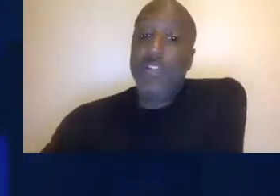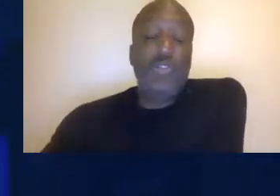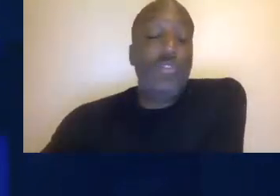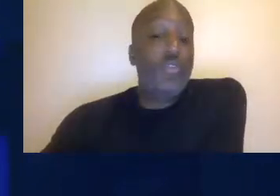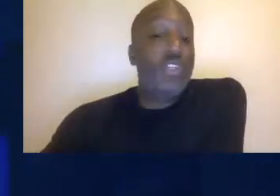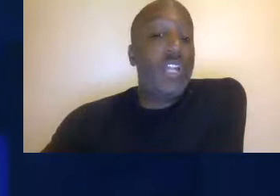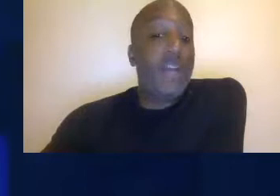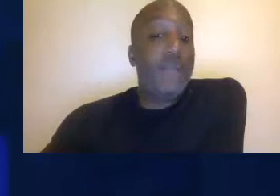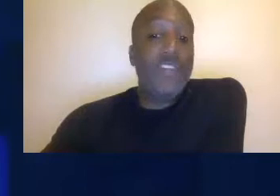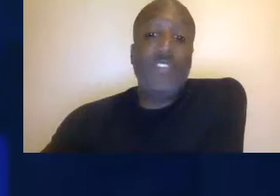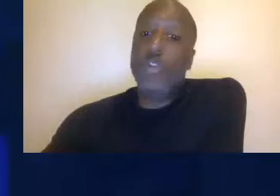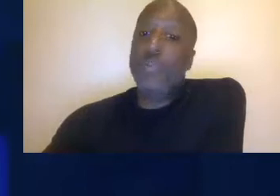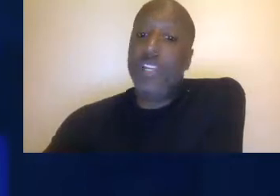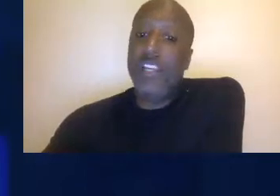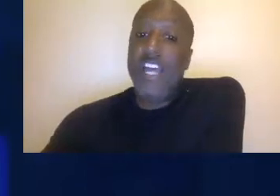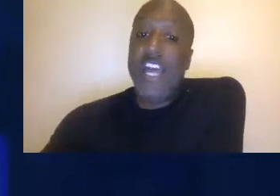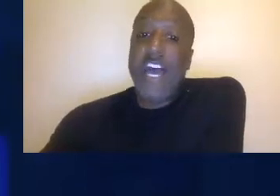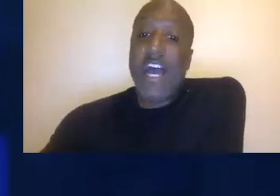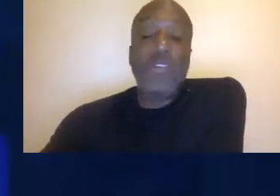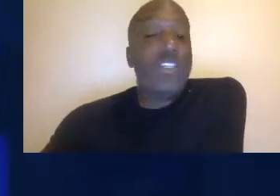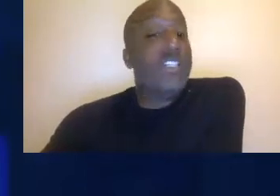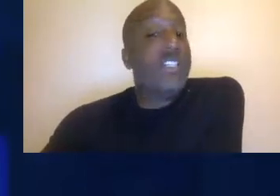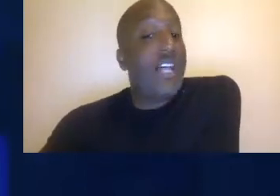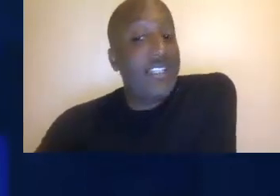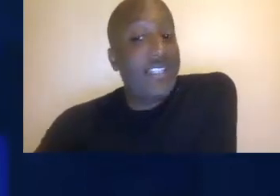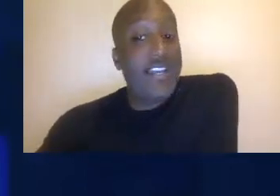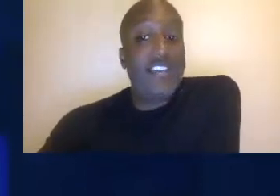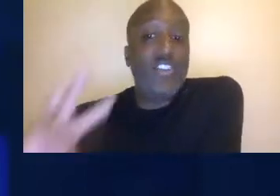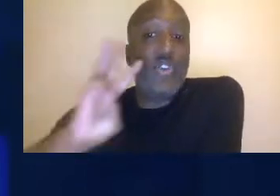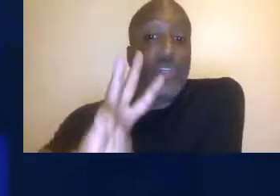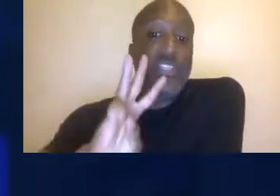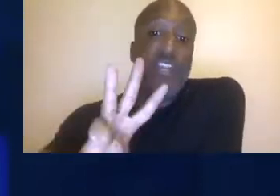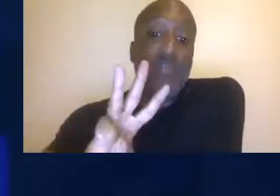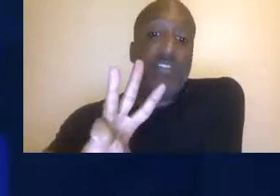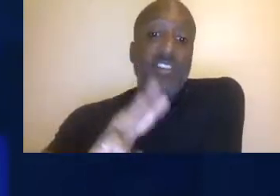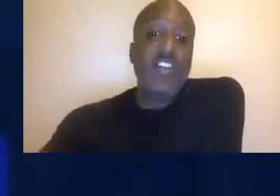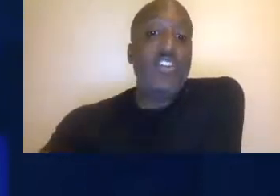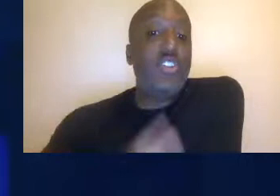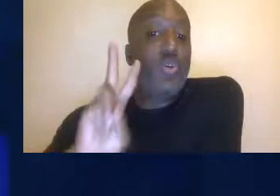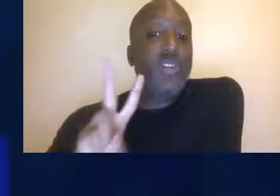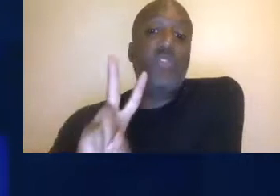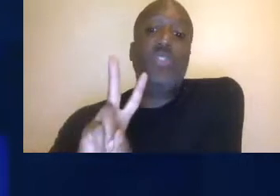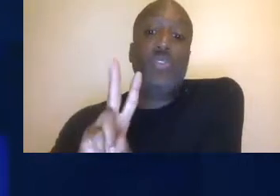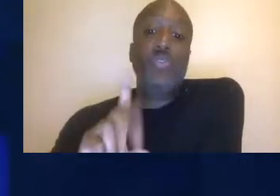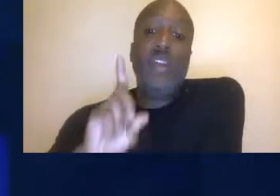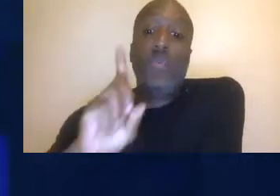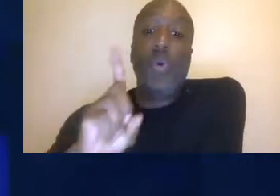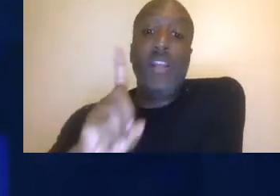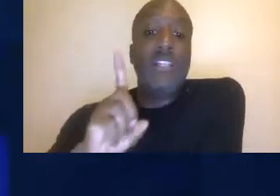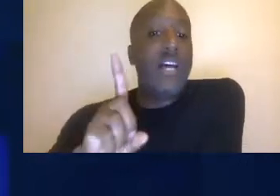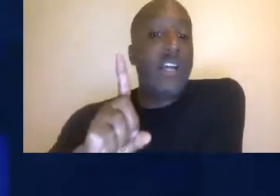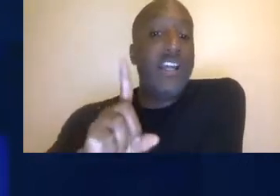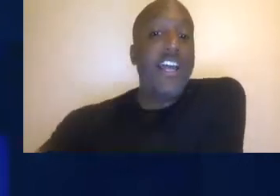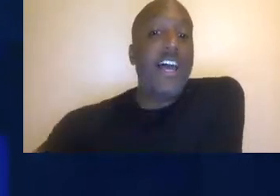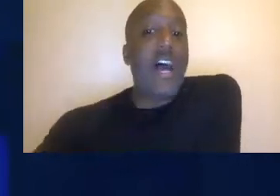play Two Truths and a Lie? Here's how you play. I'll present a slide that has 3 statements. 2 of them are true and 1